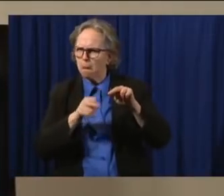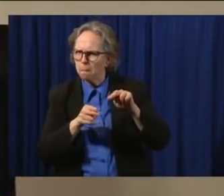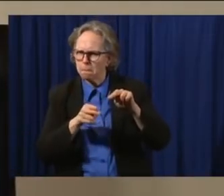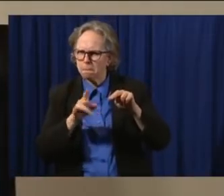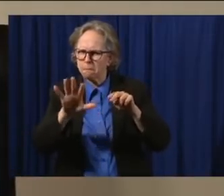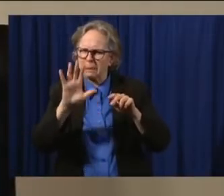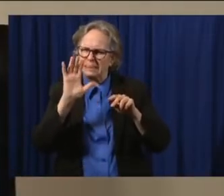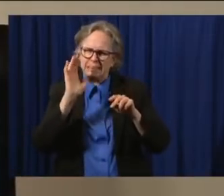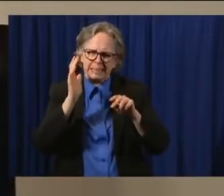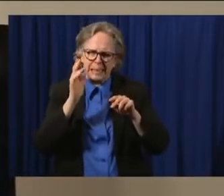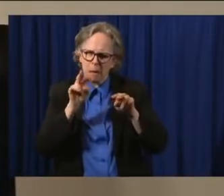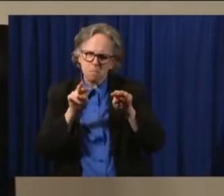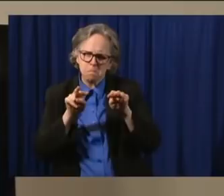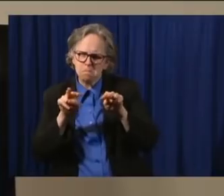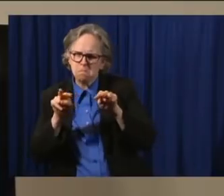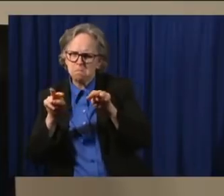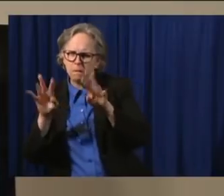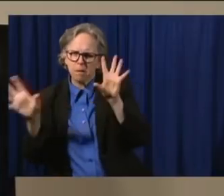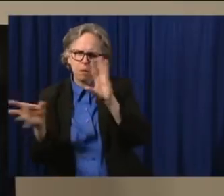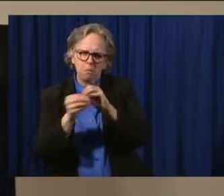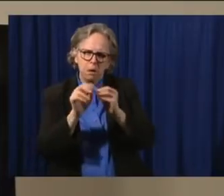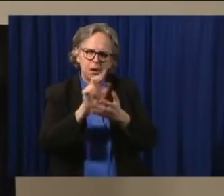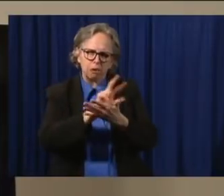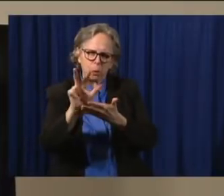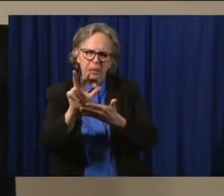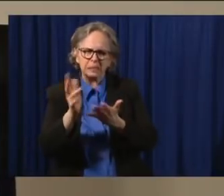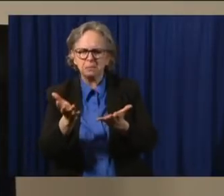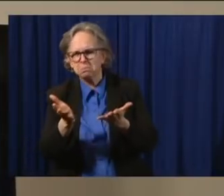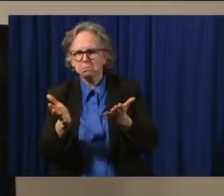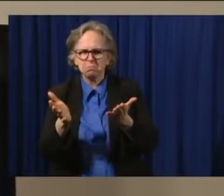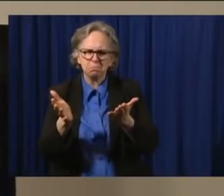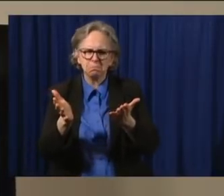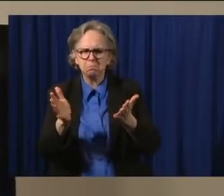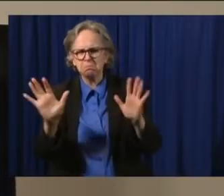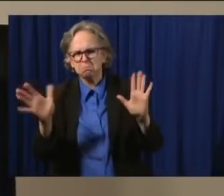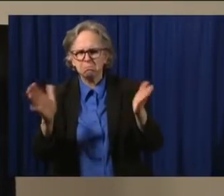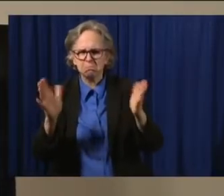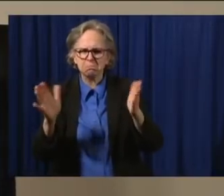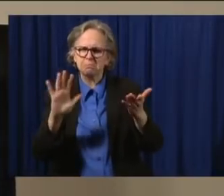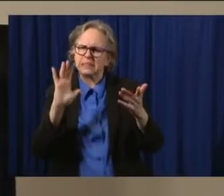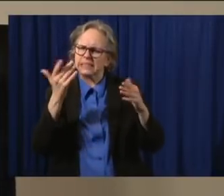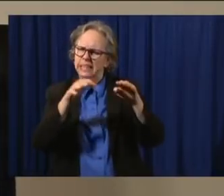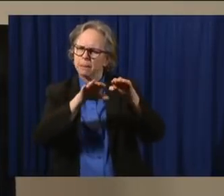based on the 21-day average, but still very, very close. Next slide.